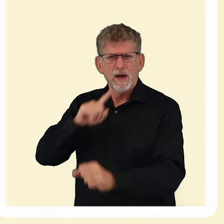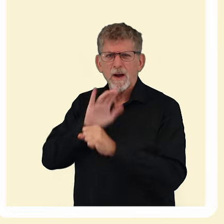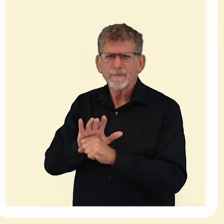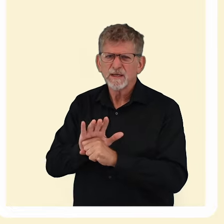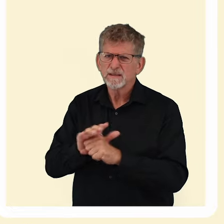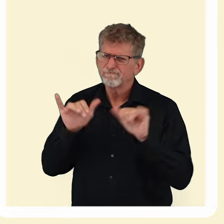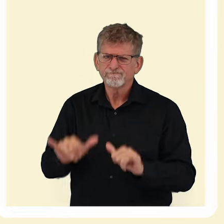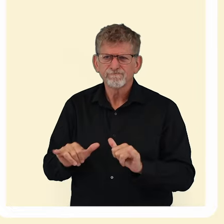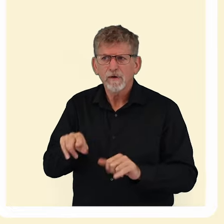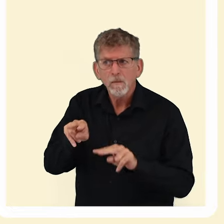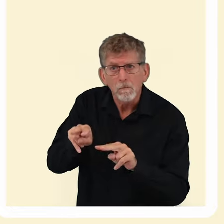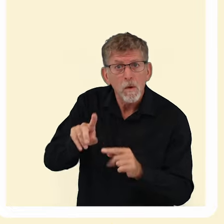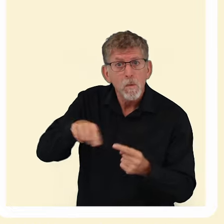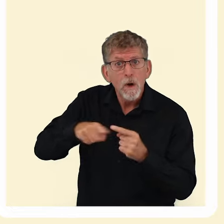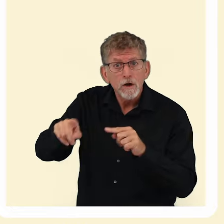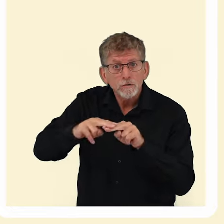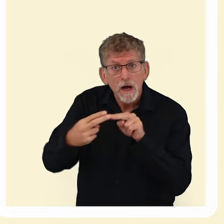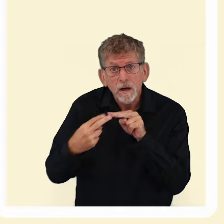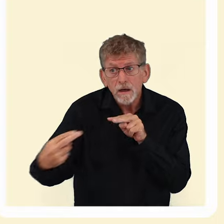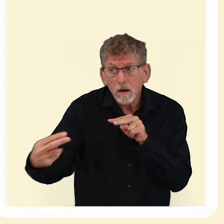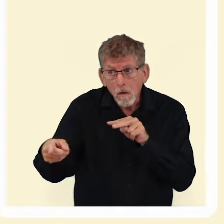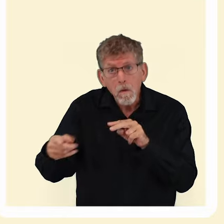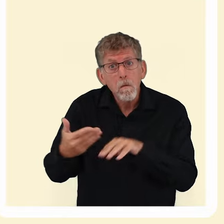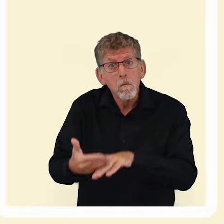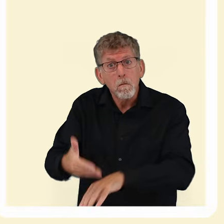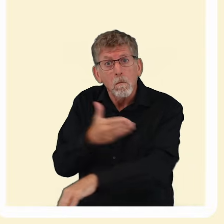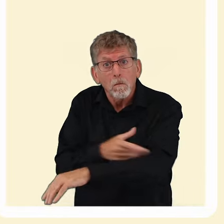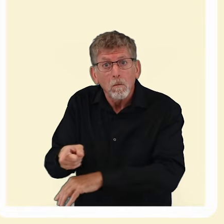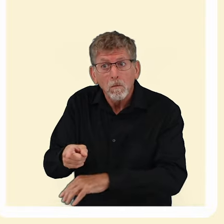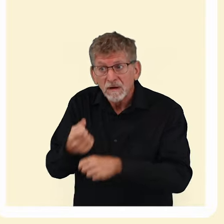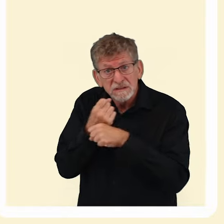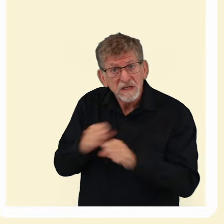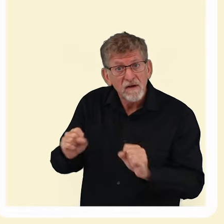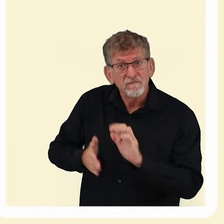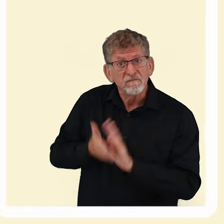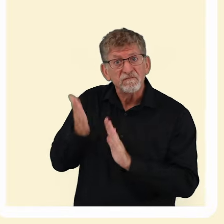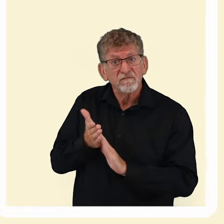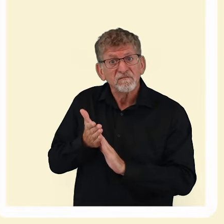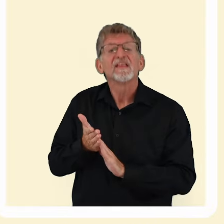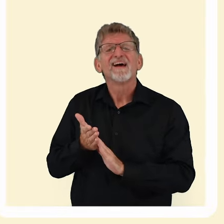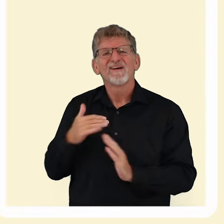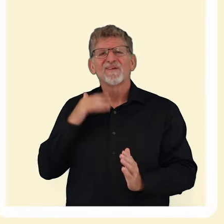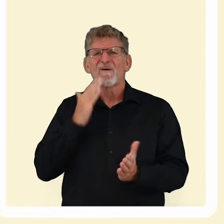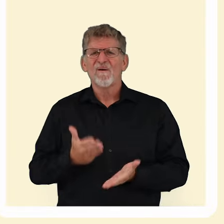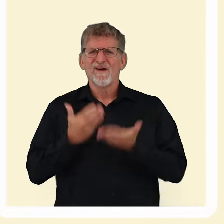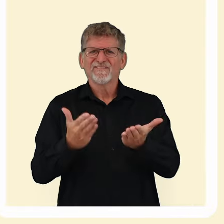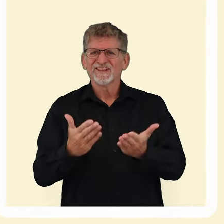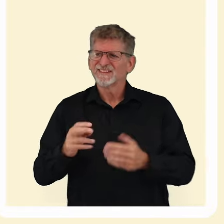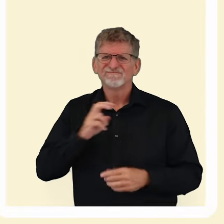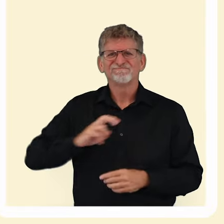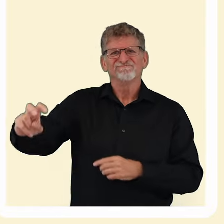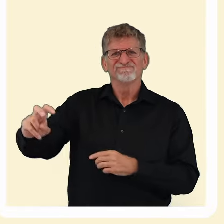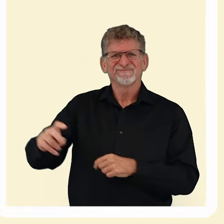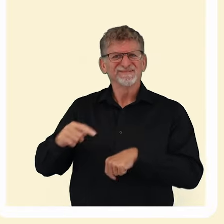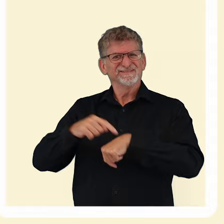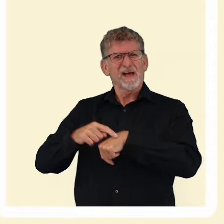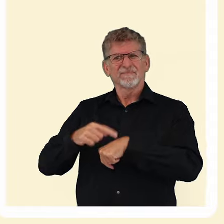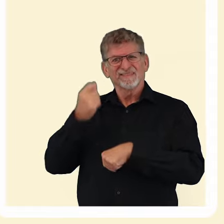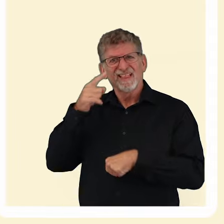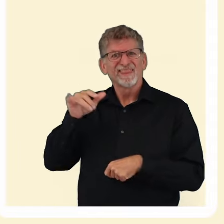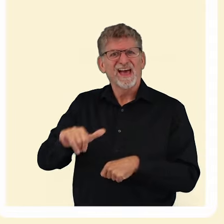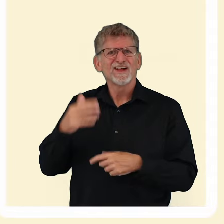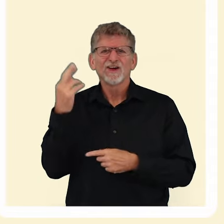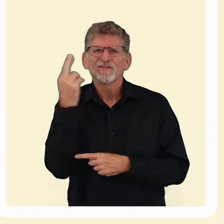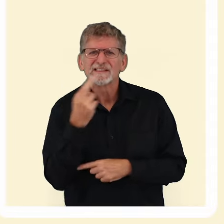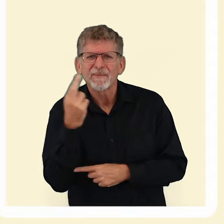in a good state of repair, safe to operate on, and we can offer a trip time that is reasonable, I'm not saying